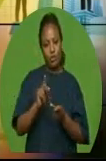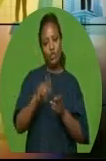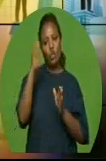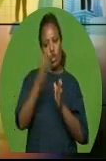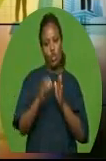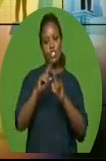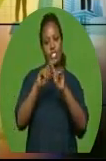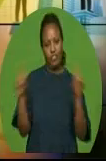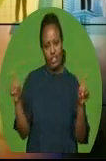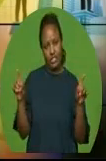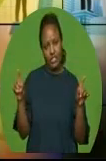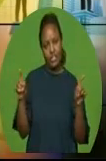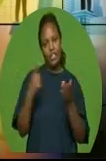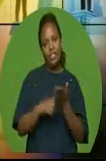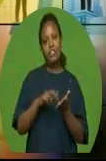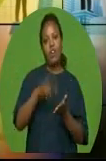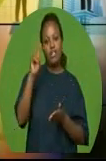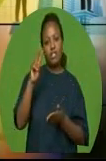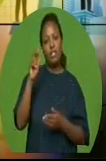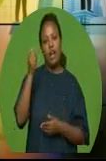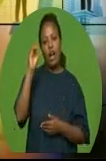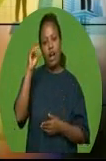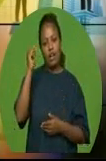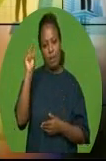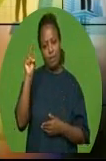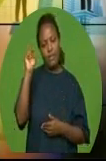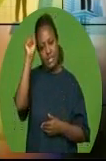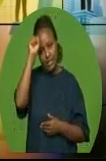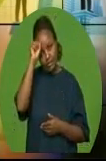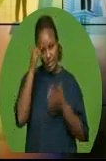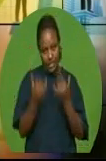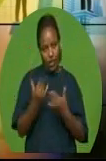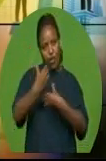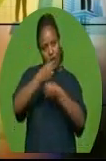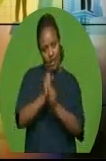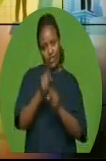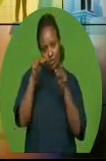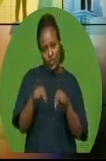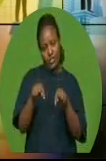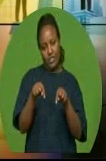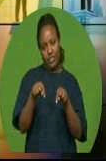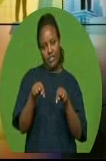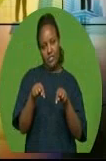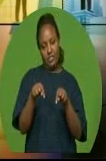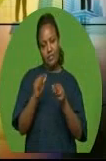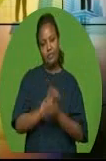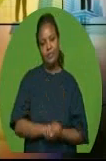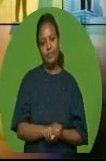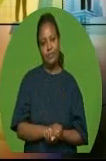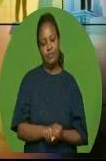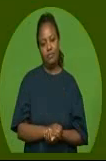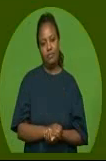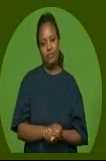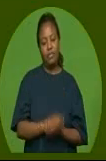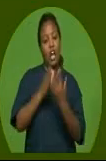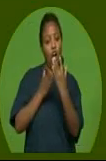of absolute cost difference theorized by Adam Smith. Let me now wind up what we have discussed so